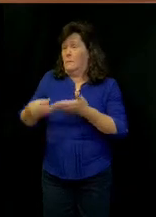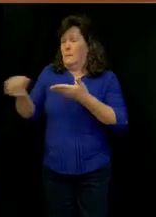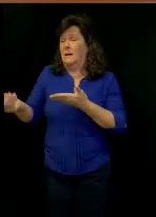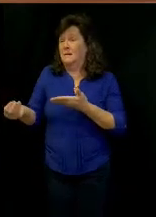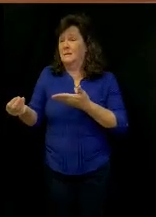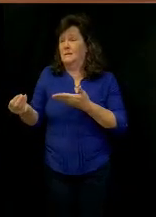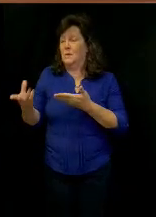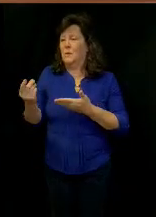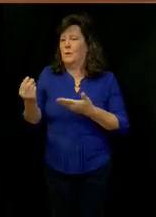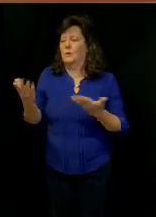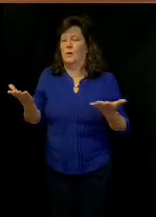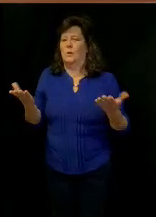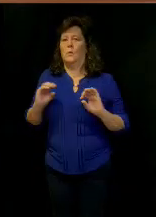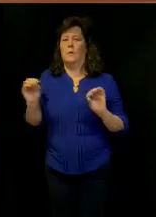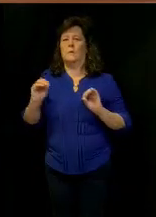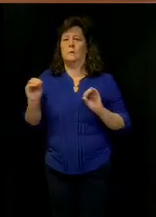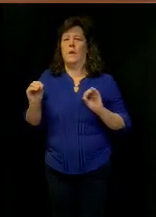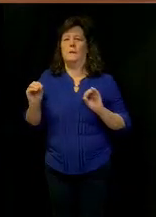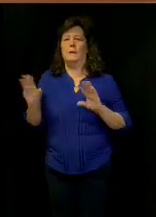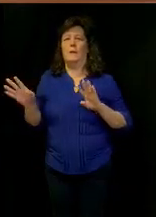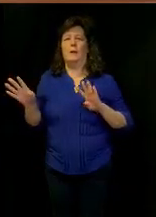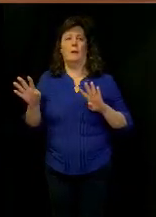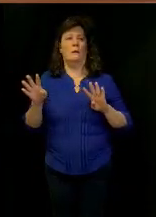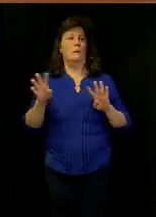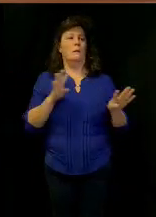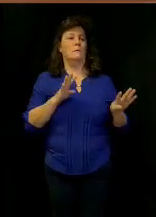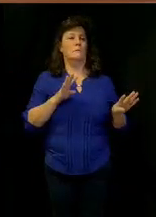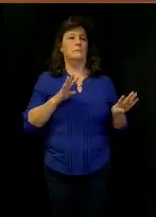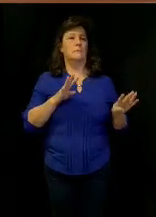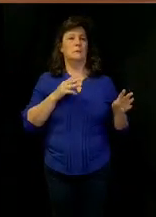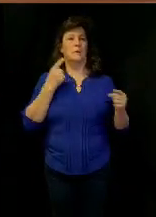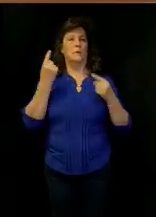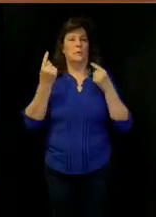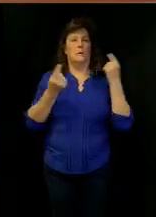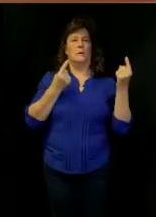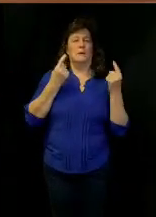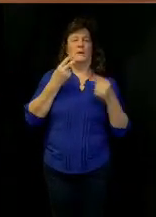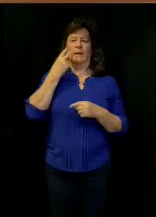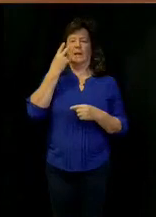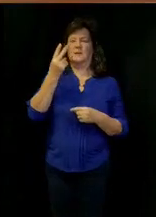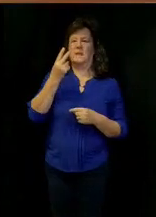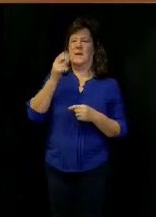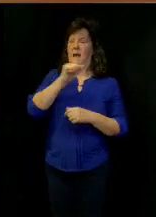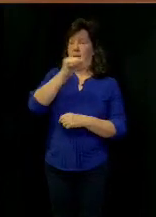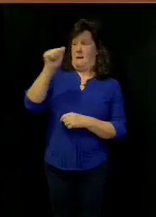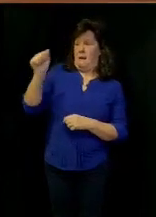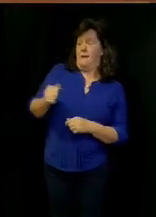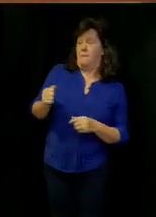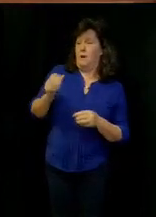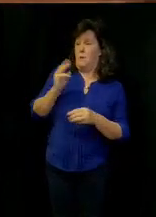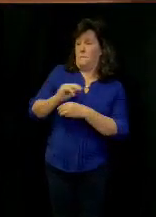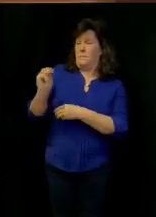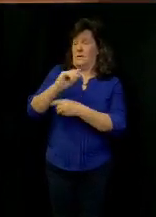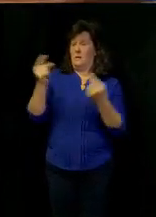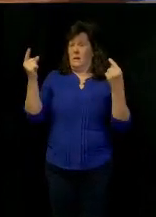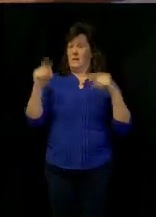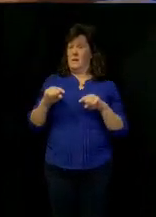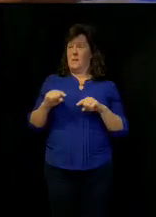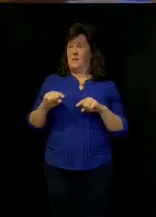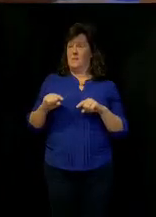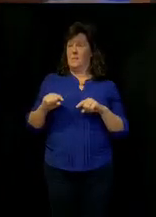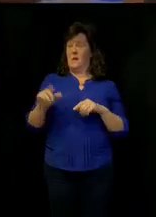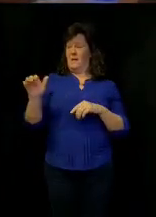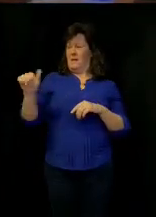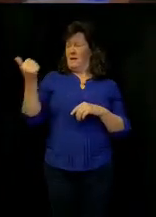What are we going to do when there's nothing else to turn to? You never wonder why they see miracles in Africa. You know why they see things in third world countries? Because they don't have anything